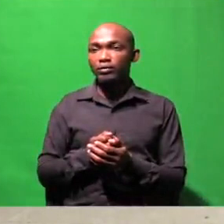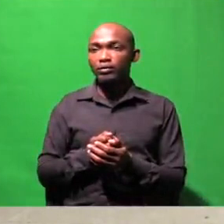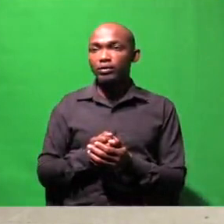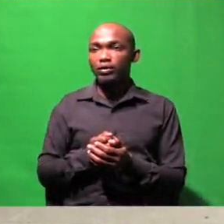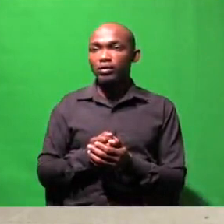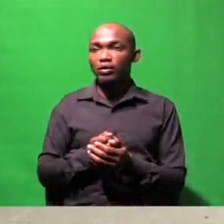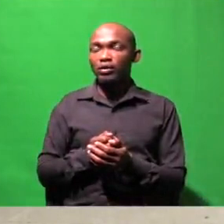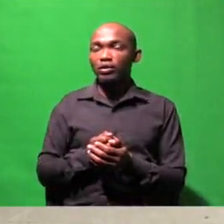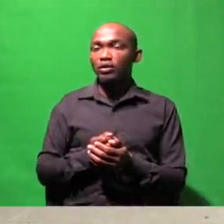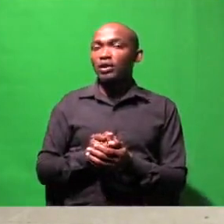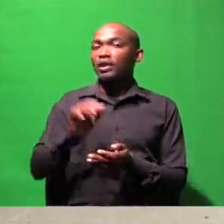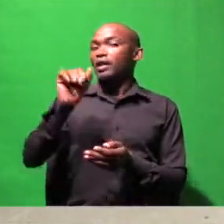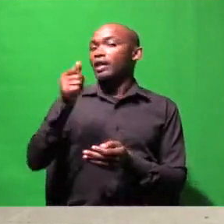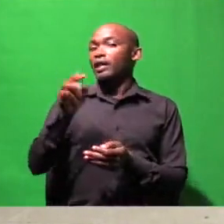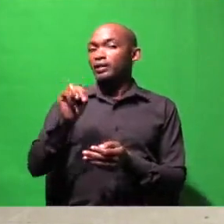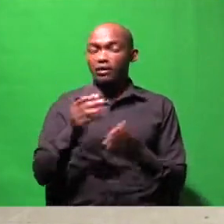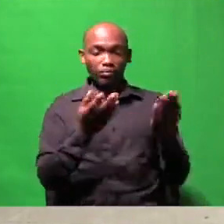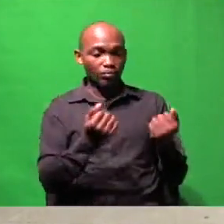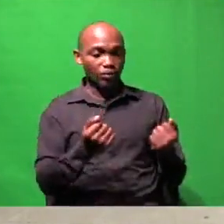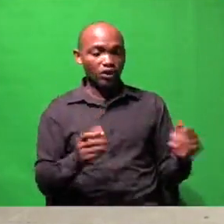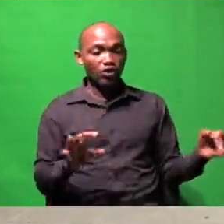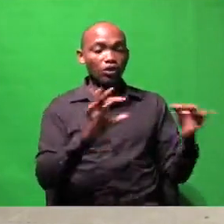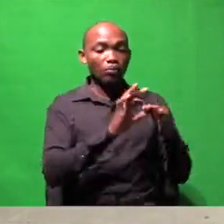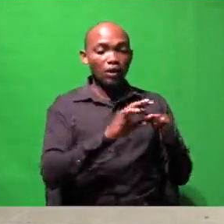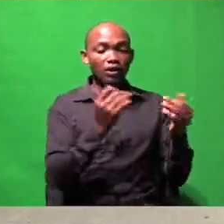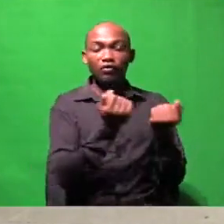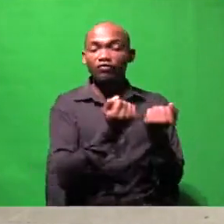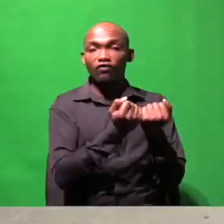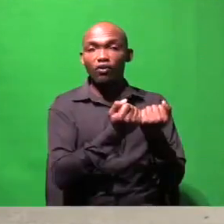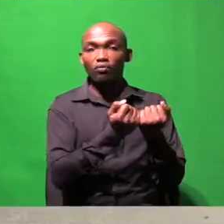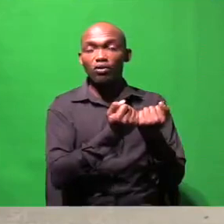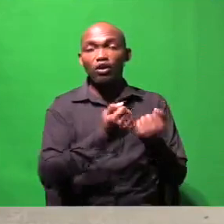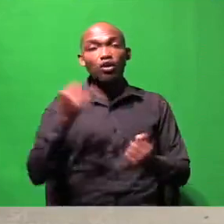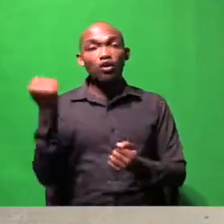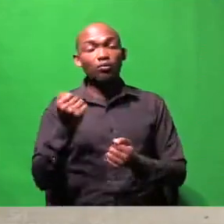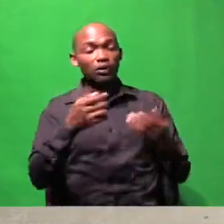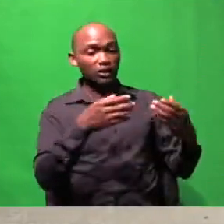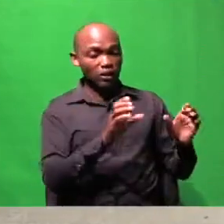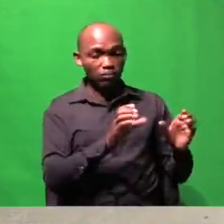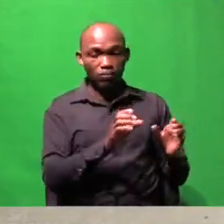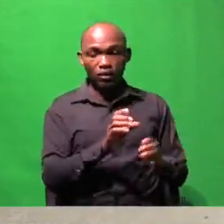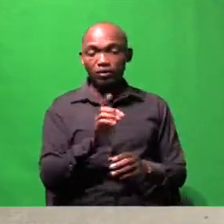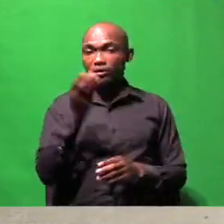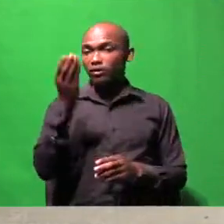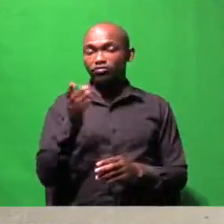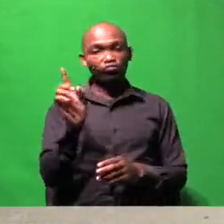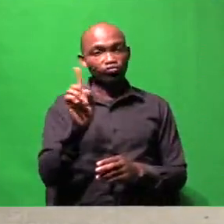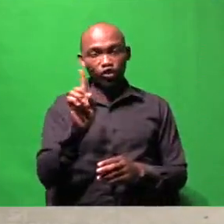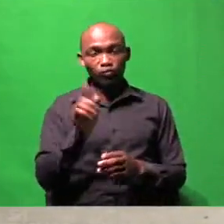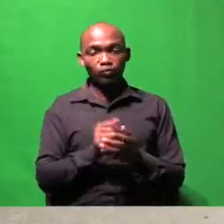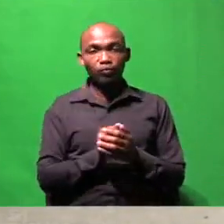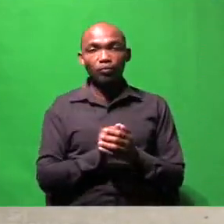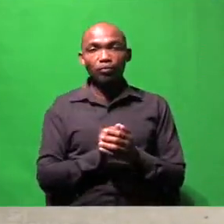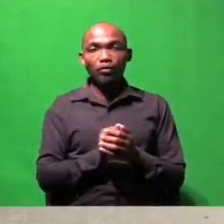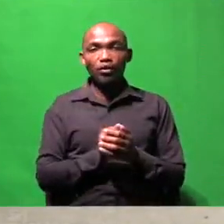that atom may combine in any ratio to form complex compound. It's not yet been used,